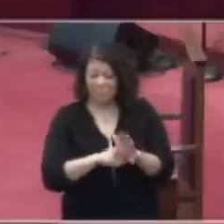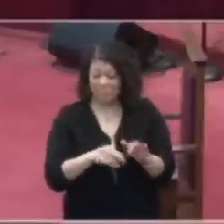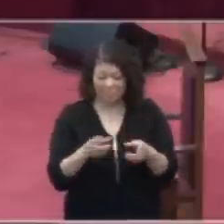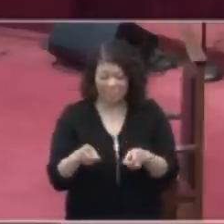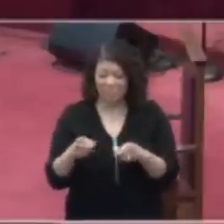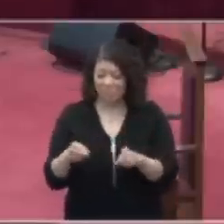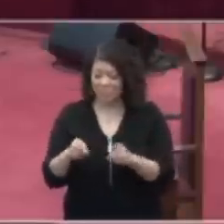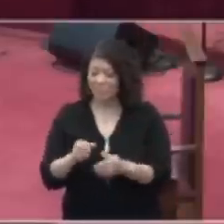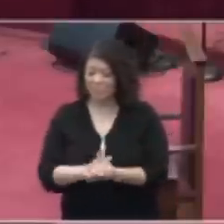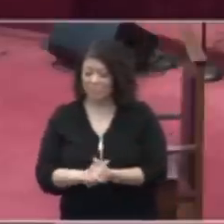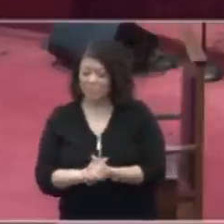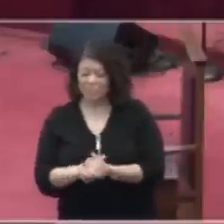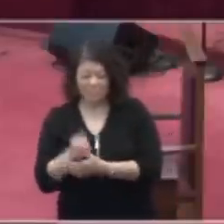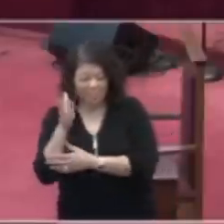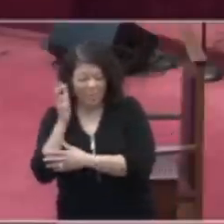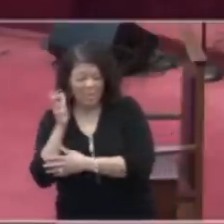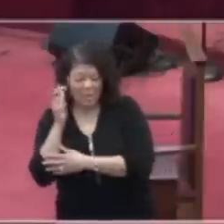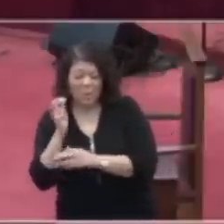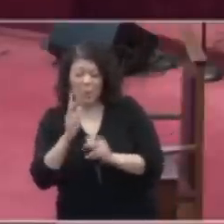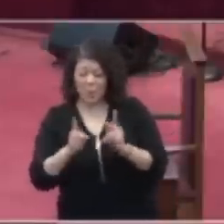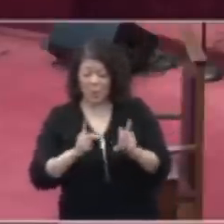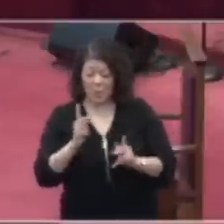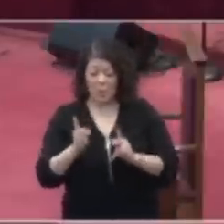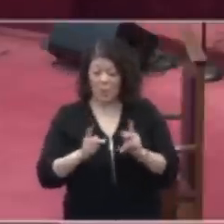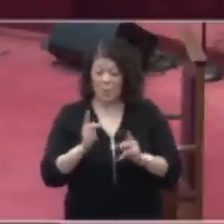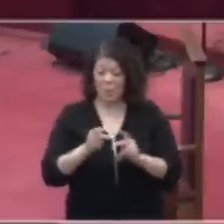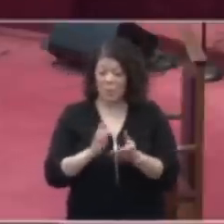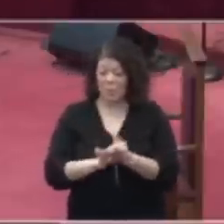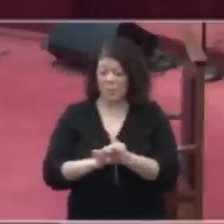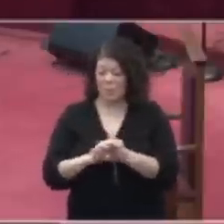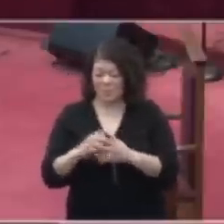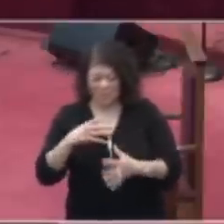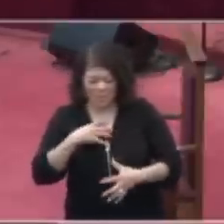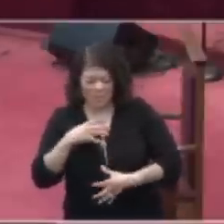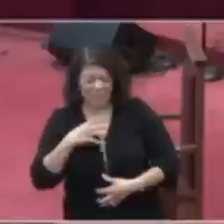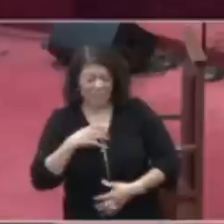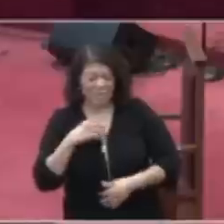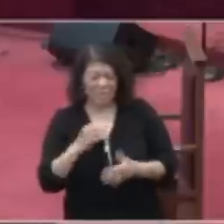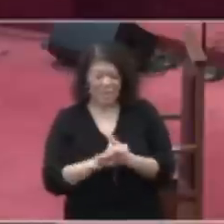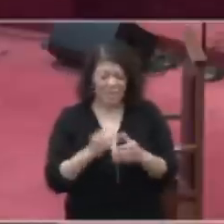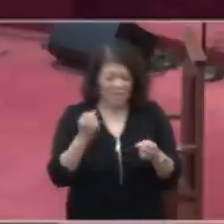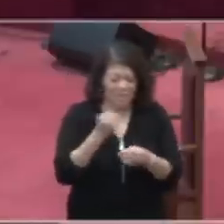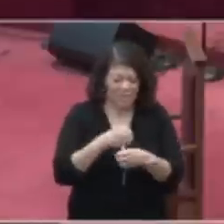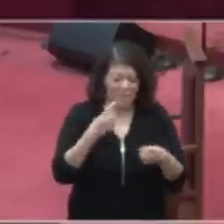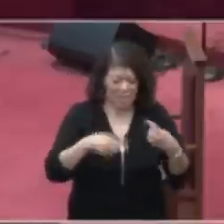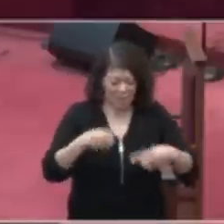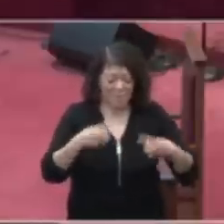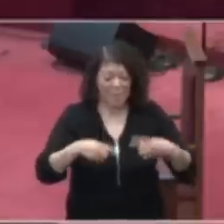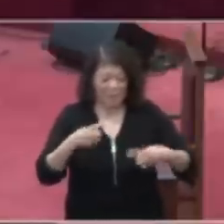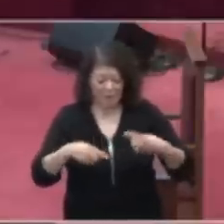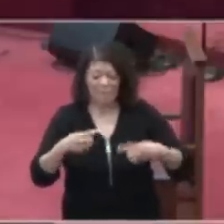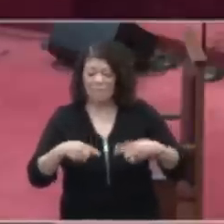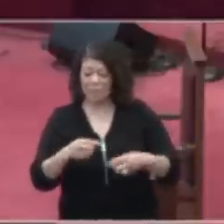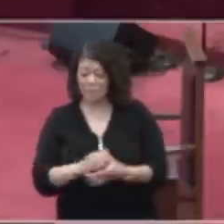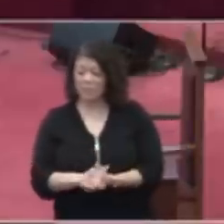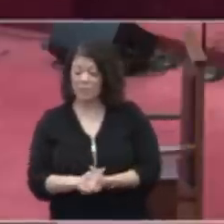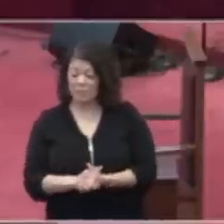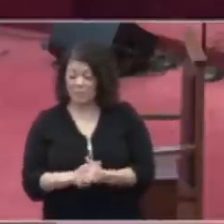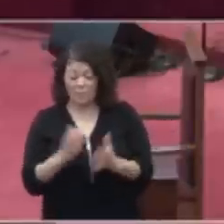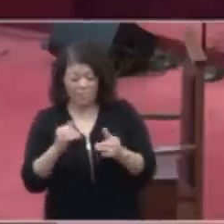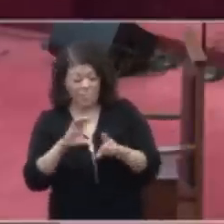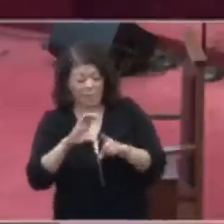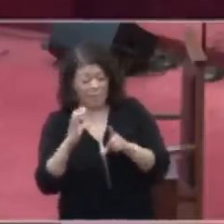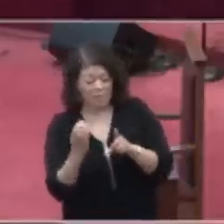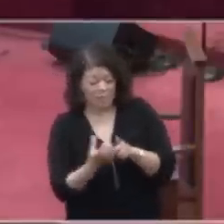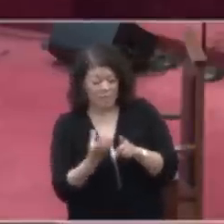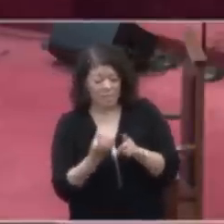the conversation. People are excessively combative in this culture. You have any engagement